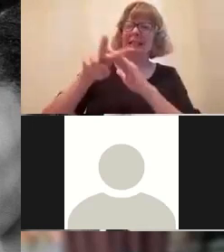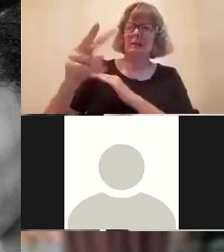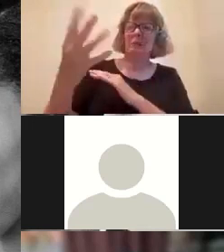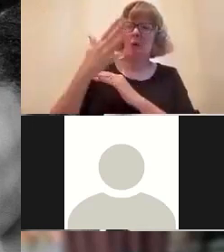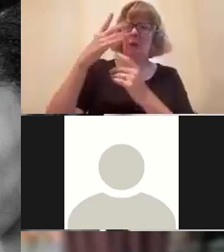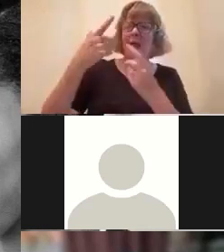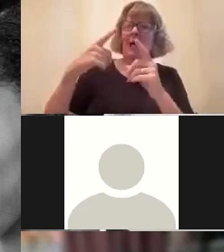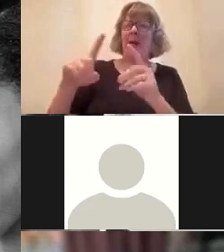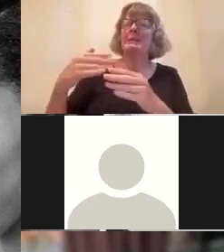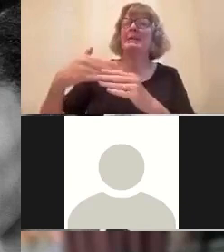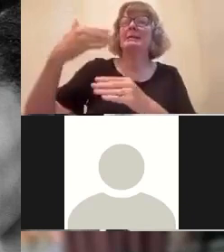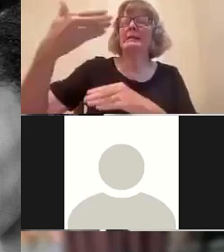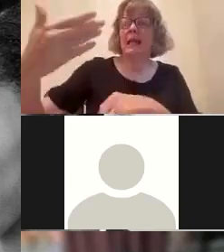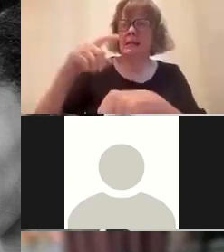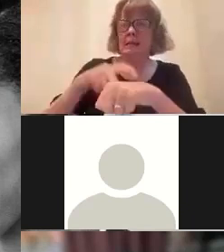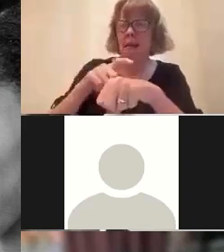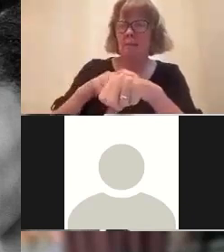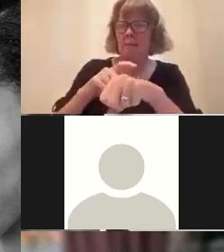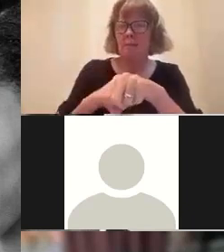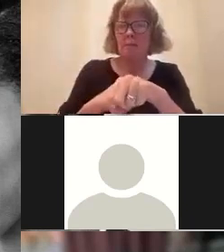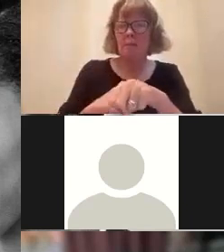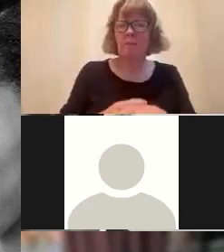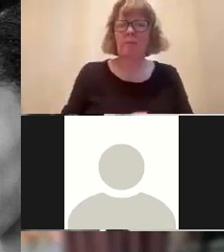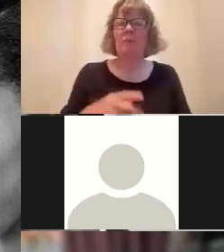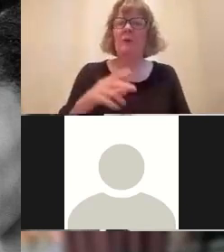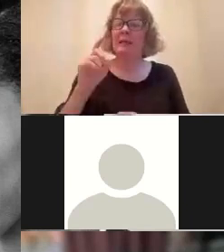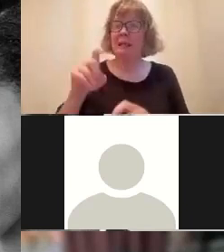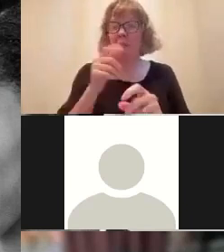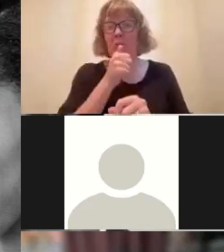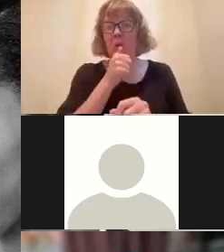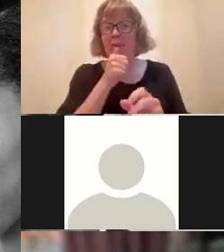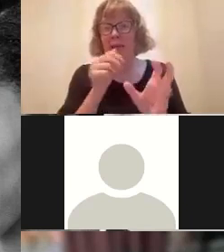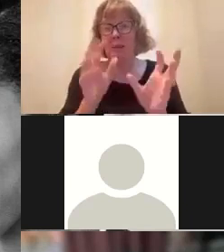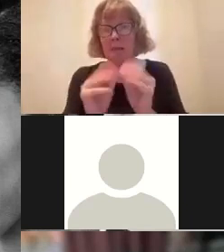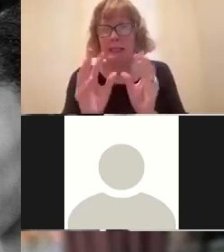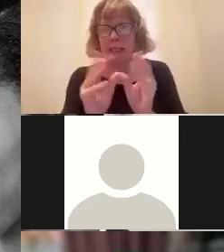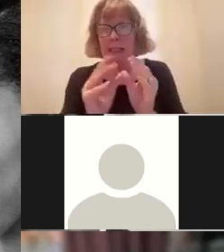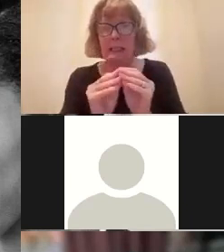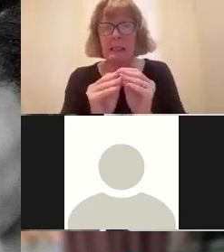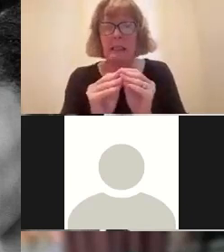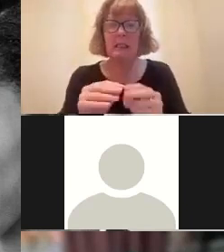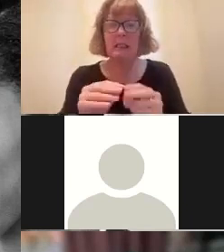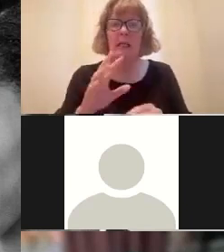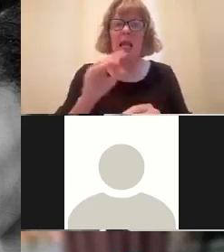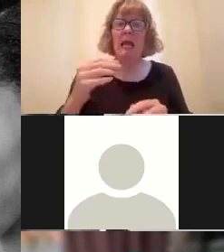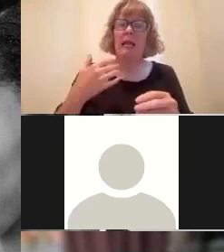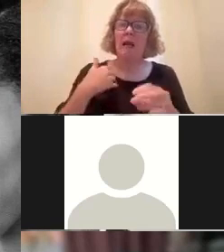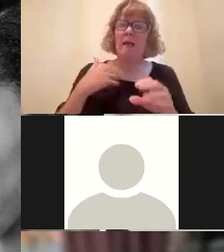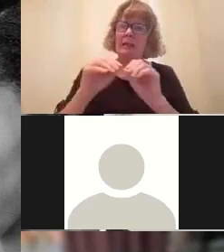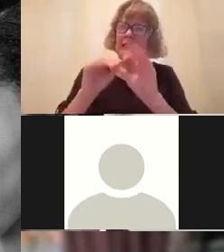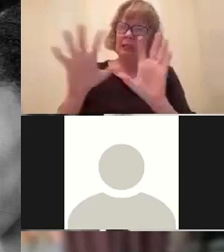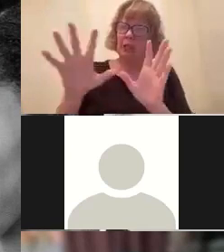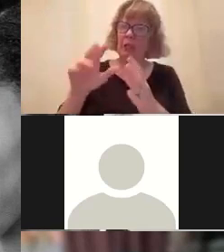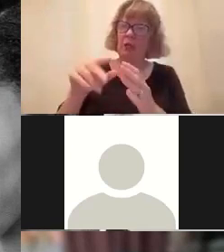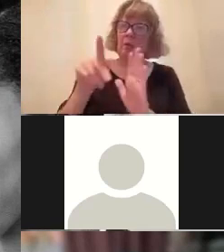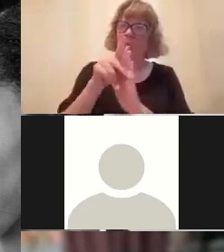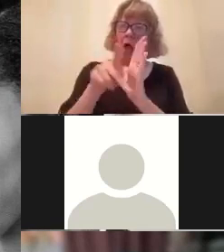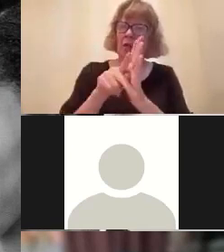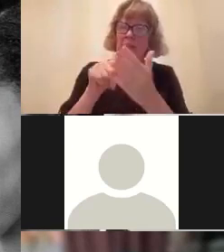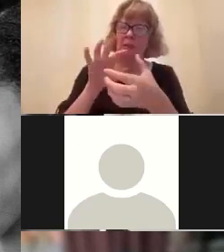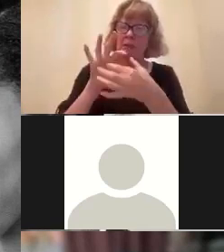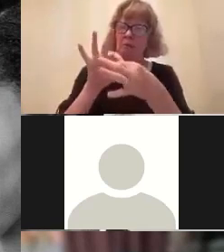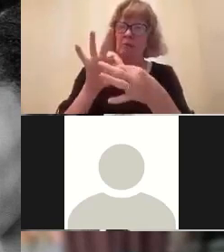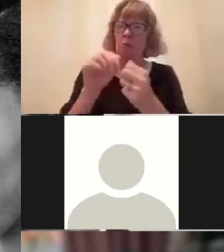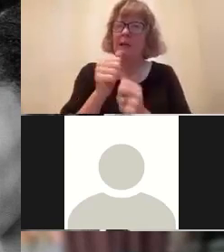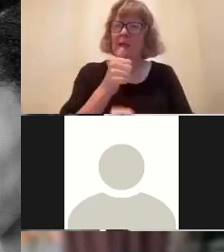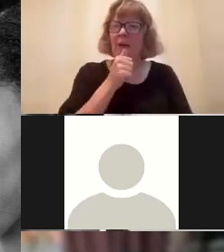visit. We need to be able to meet in private and provide a clear written policy on confidentiality. We